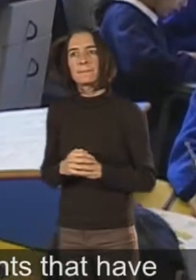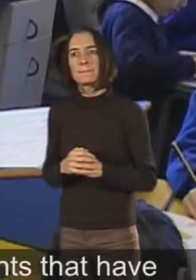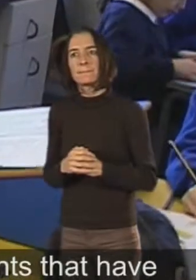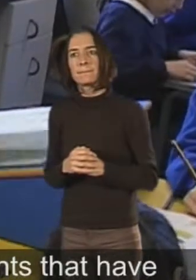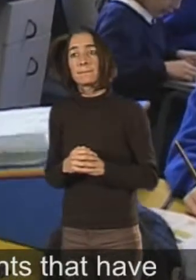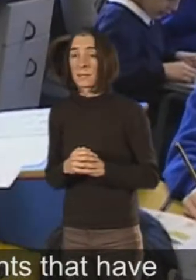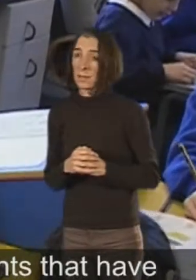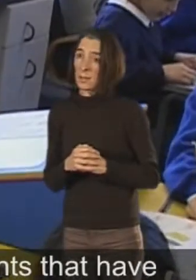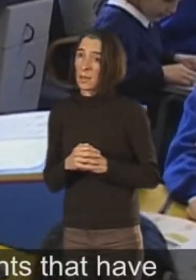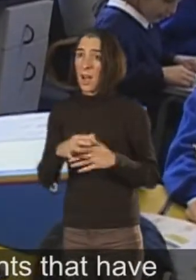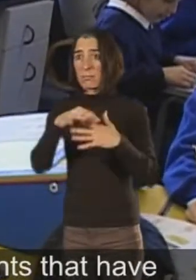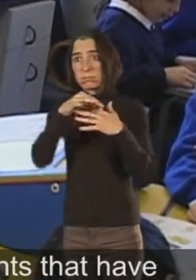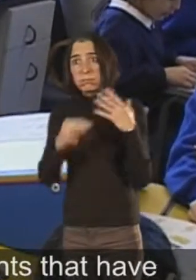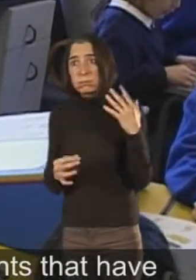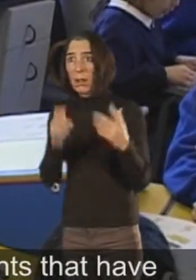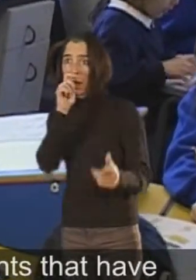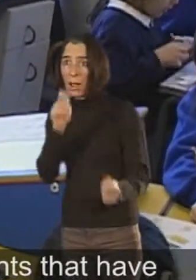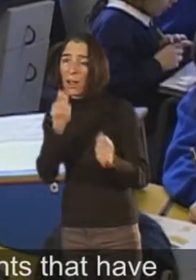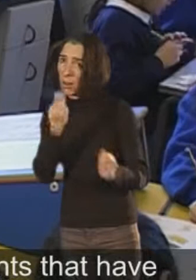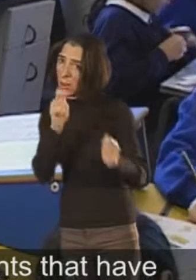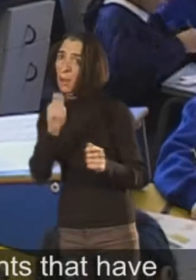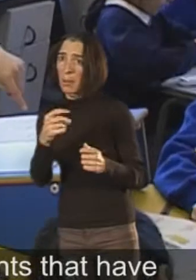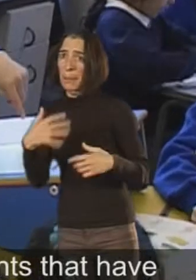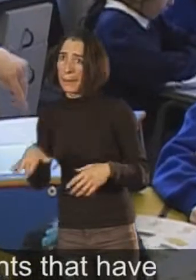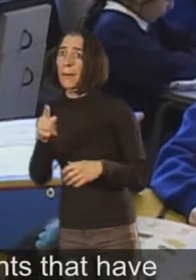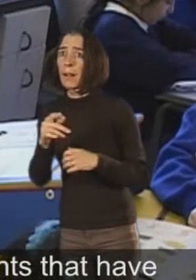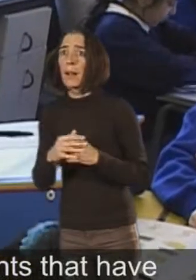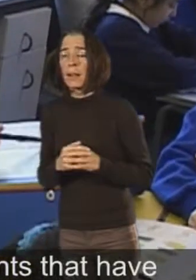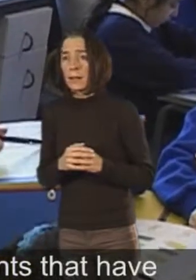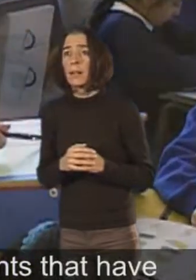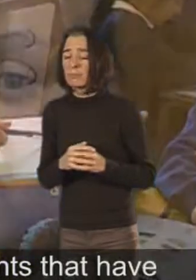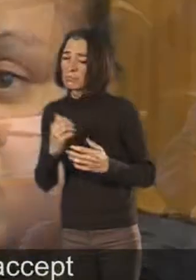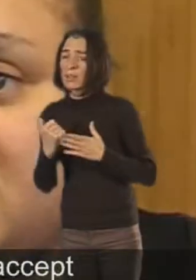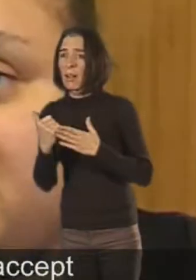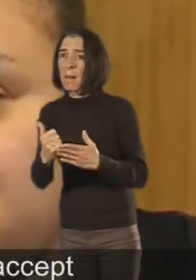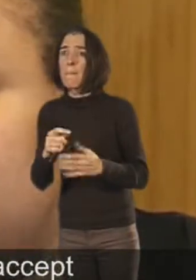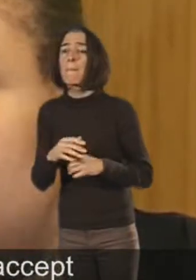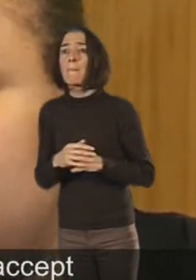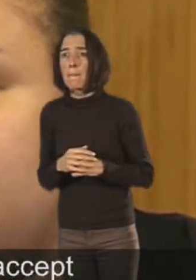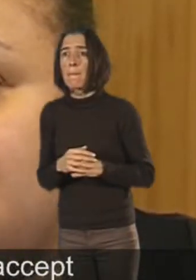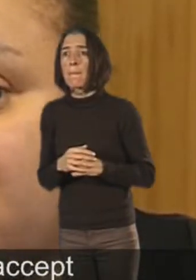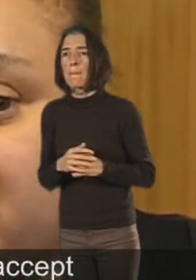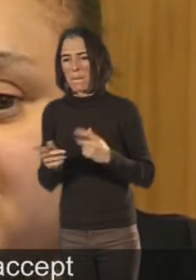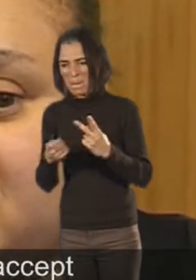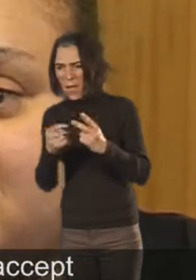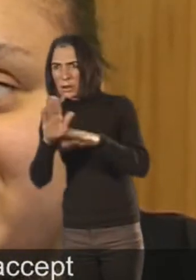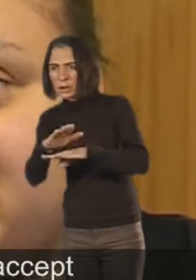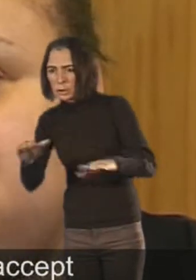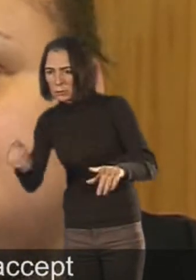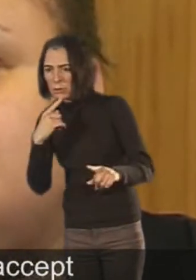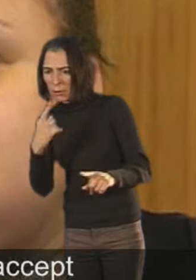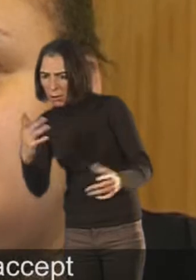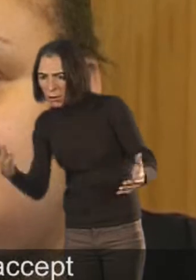been numerous adjustments that have been made which have helped her. Also, the other children are encouraged to